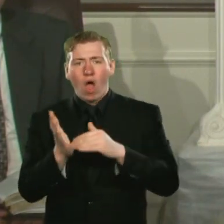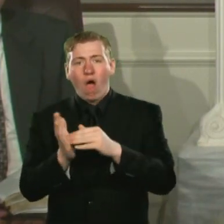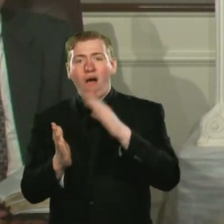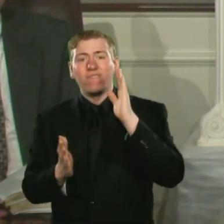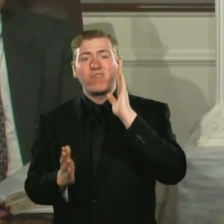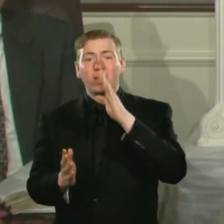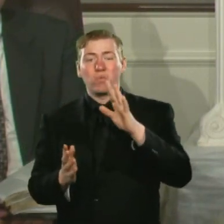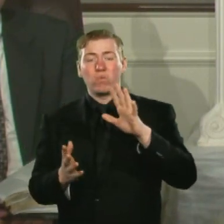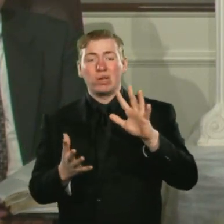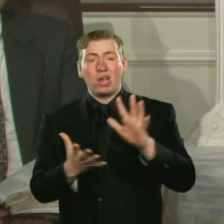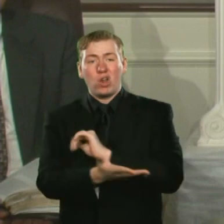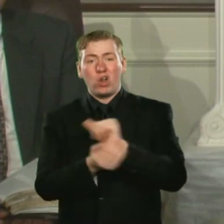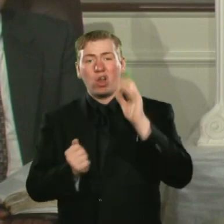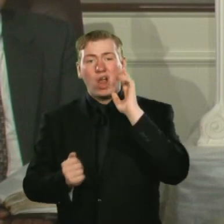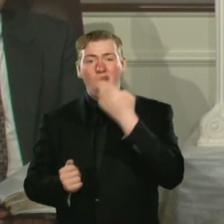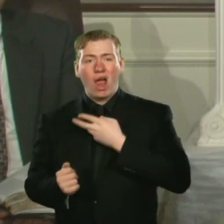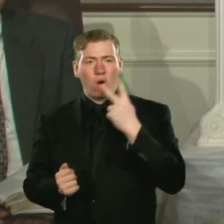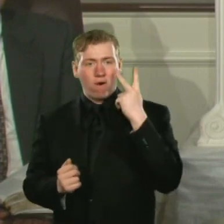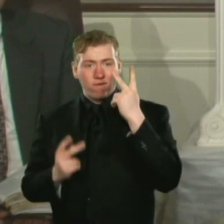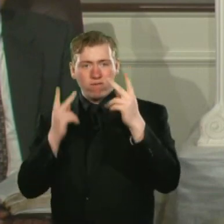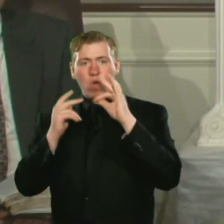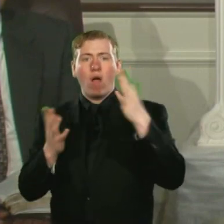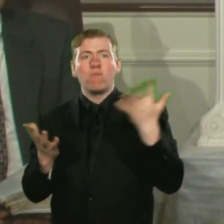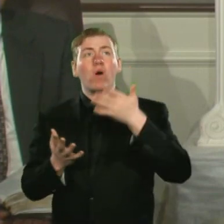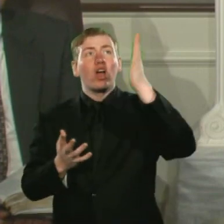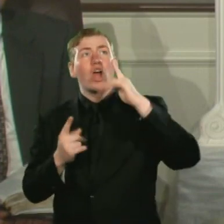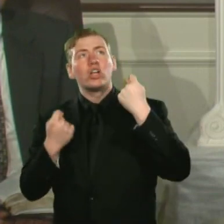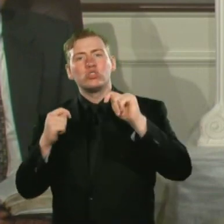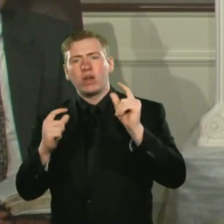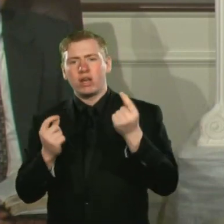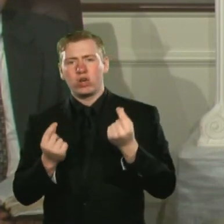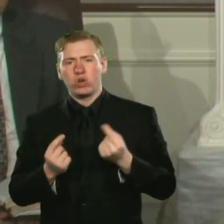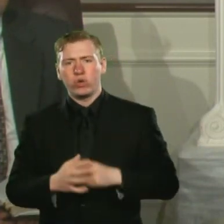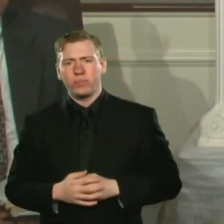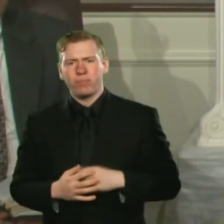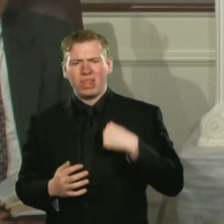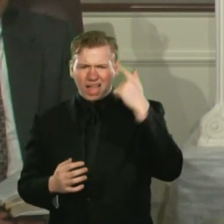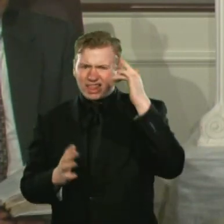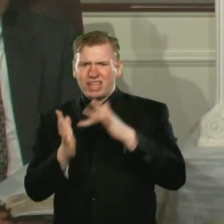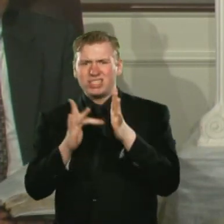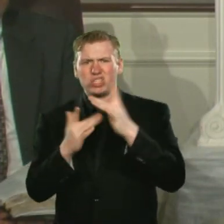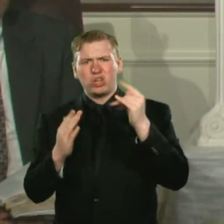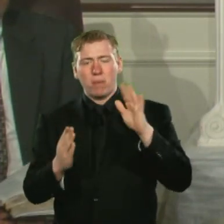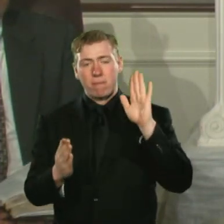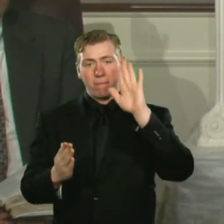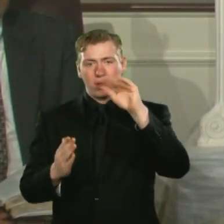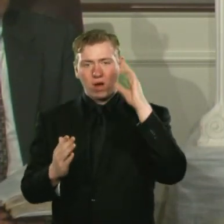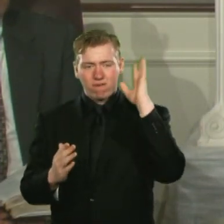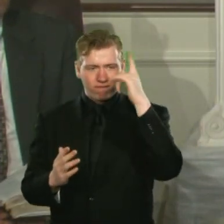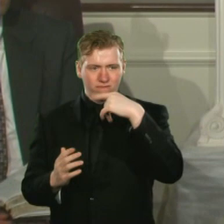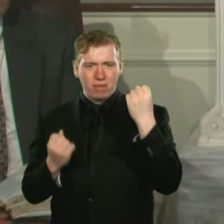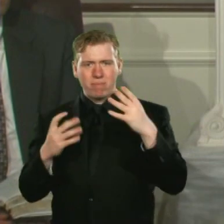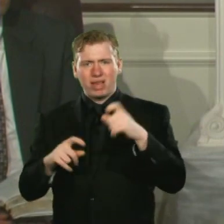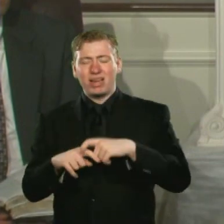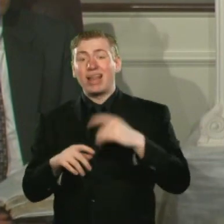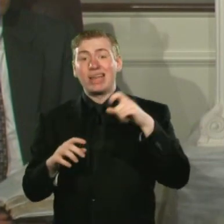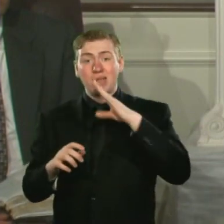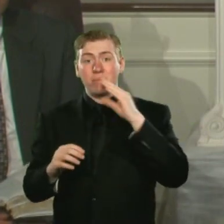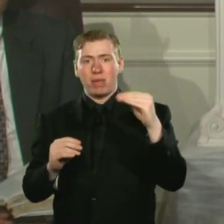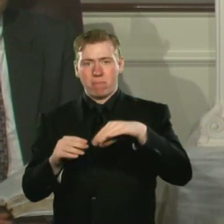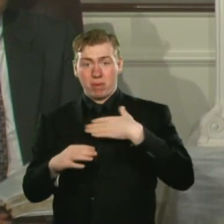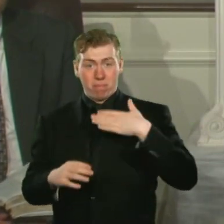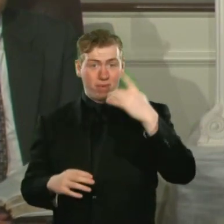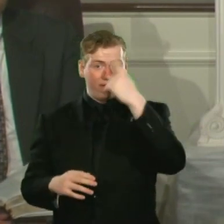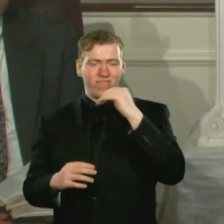skew our view of what God's trying to do. And I think Jesus put it in their face many times. And it needs to be put in my face, in